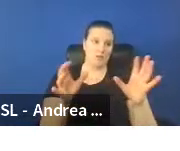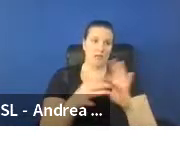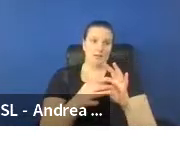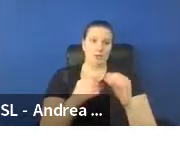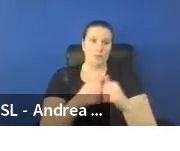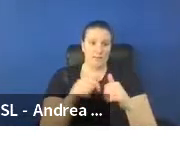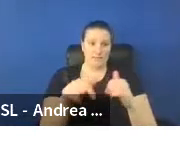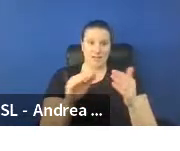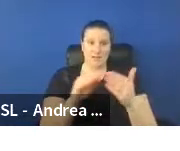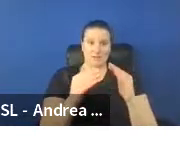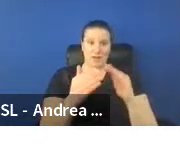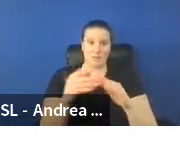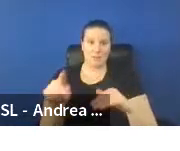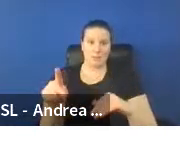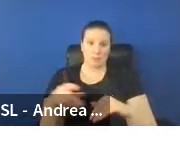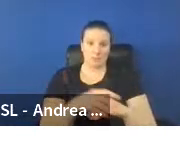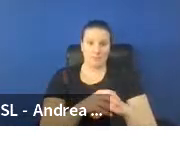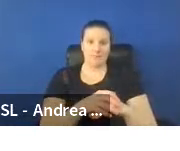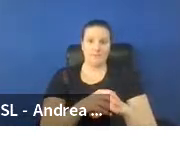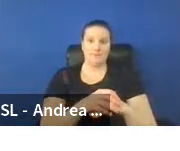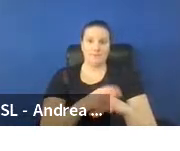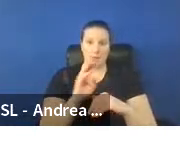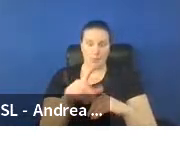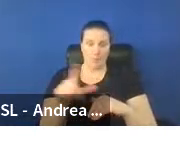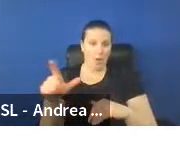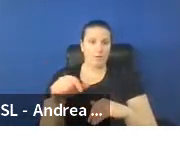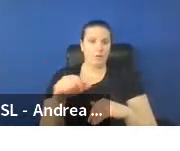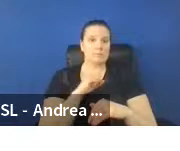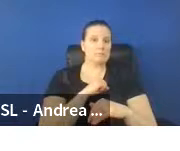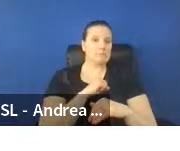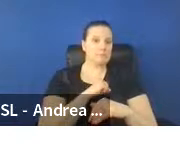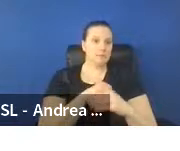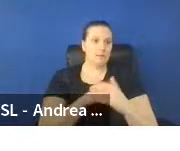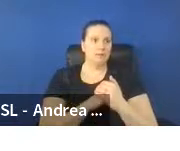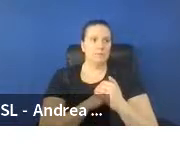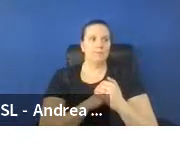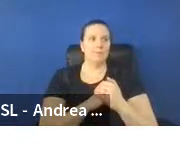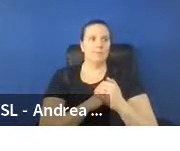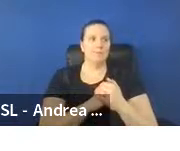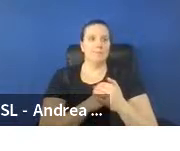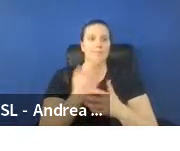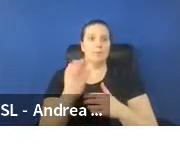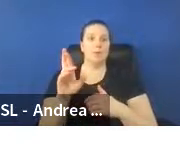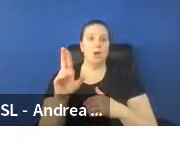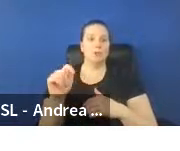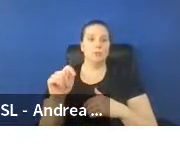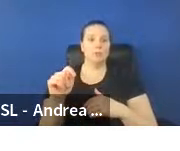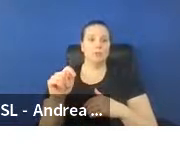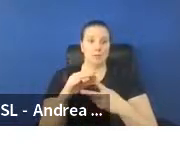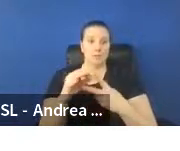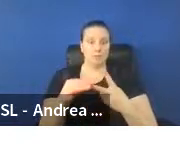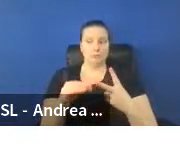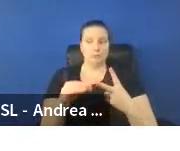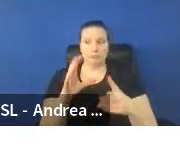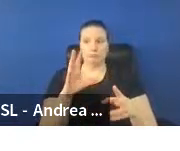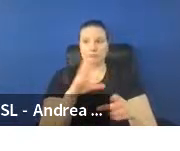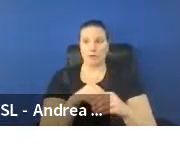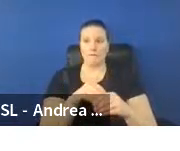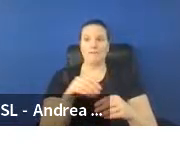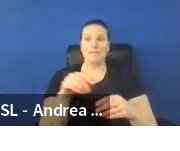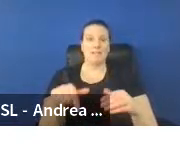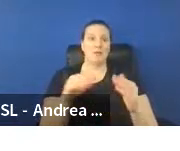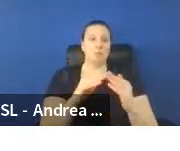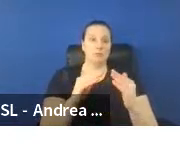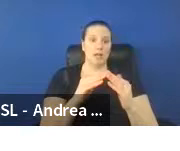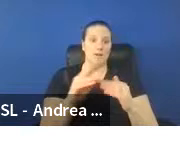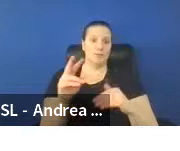Portland, and the Portland Transit Mall. For BRT options, really important to think about the downtown Vancouver Transit